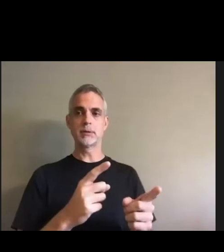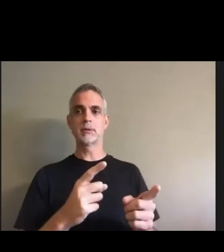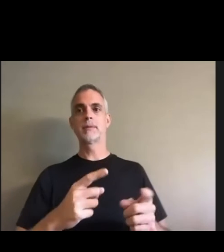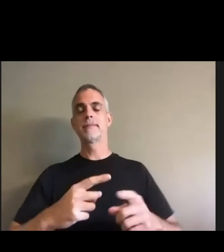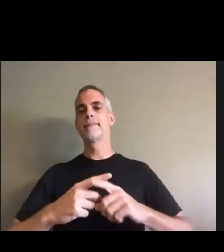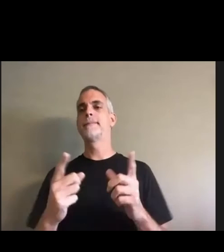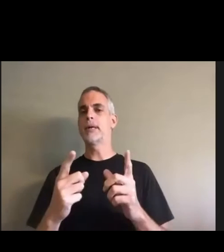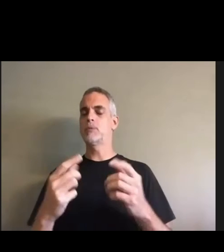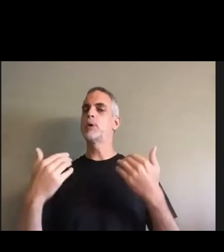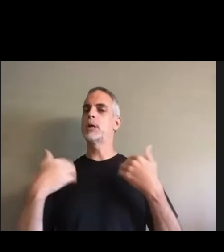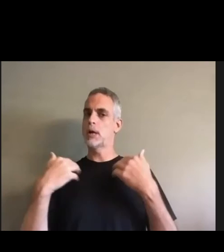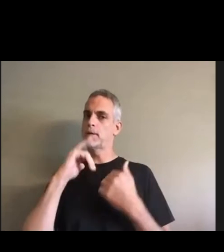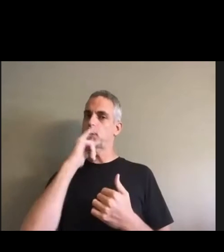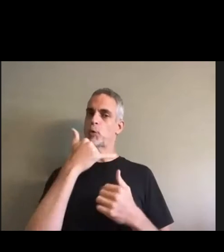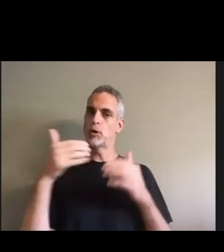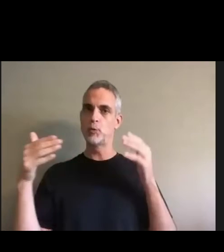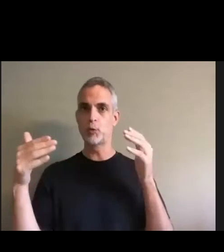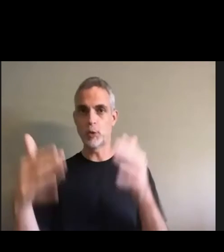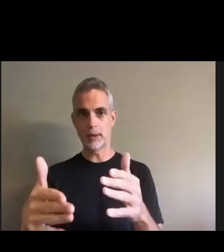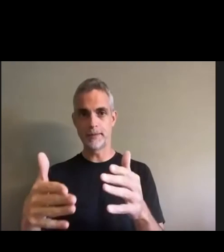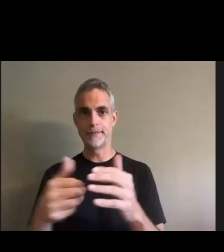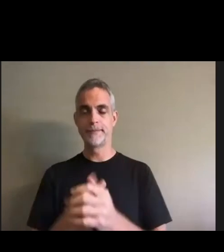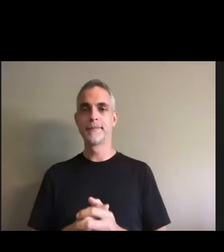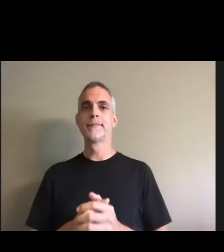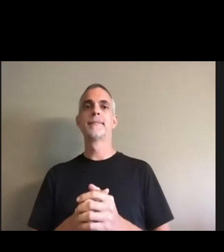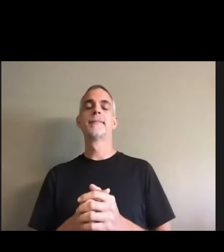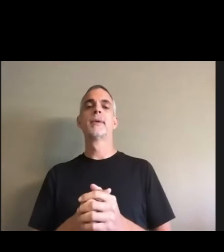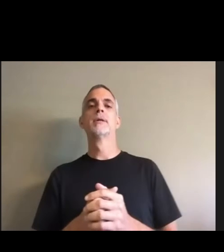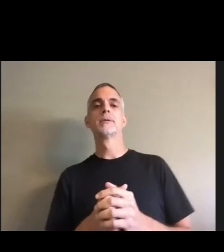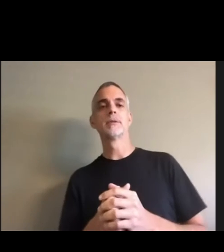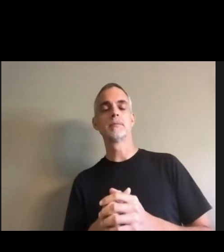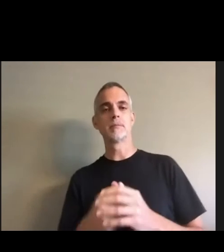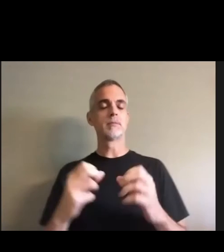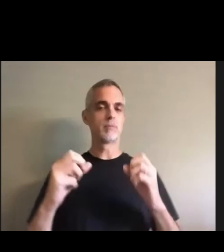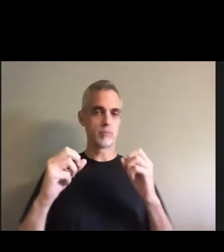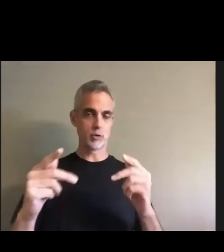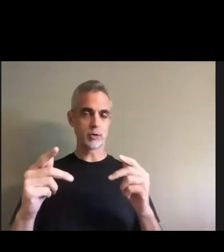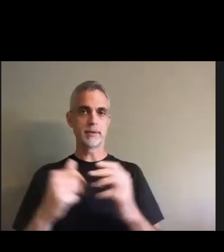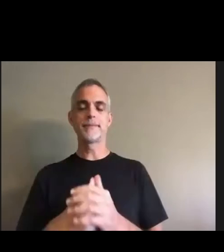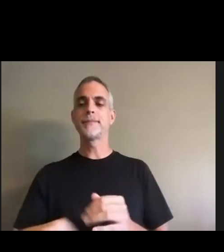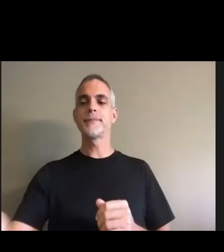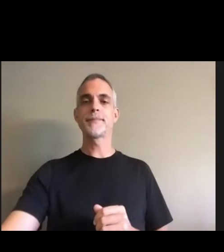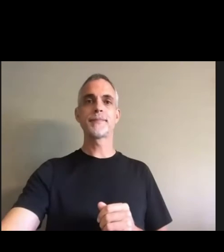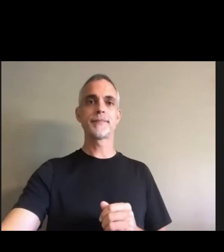just exact right answers, but there are wrong ways.